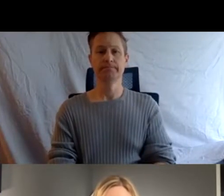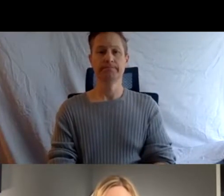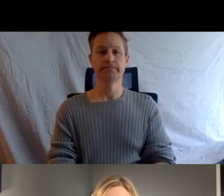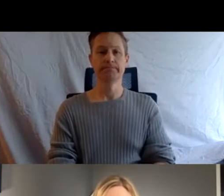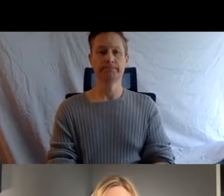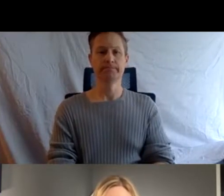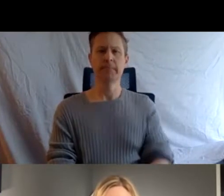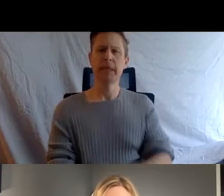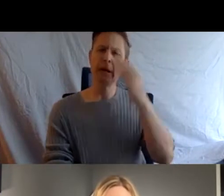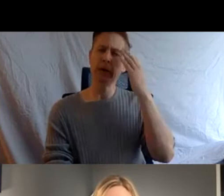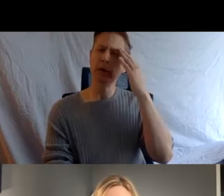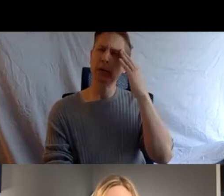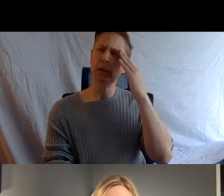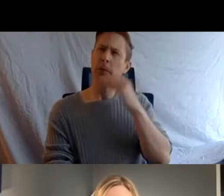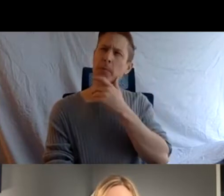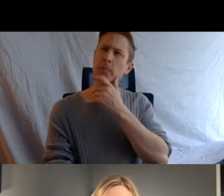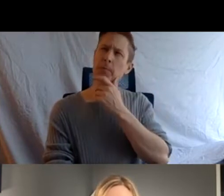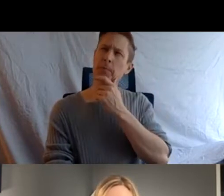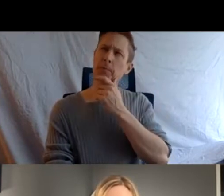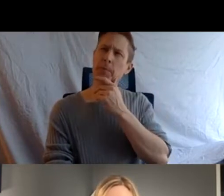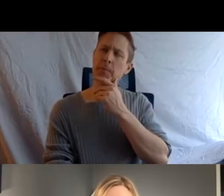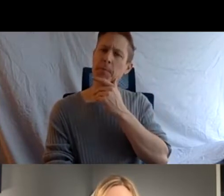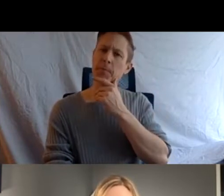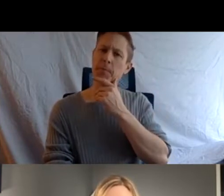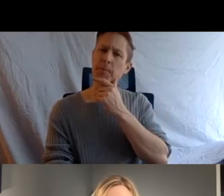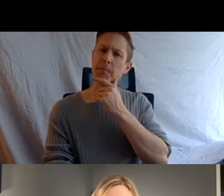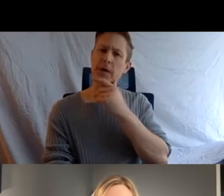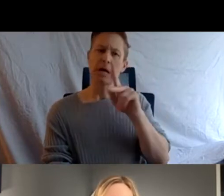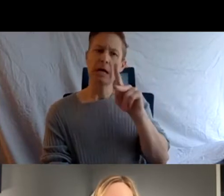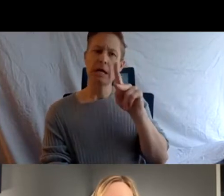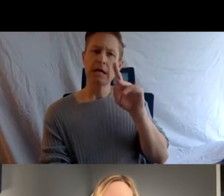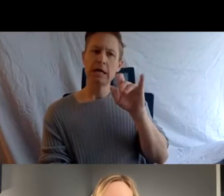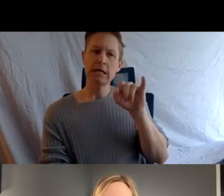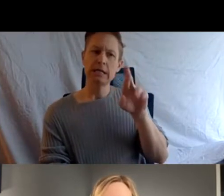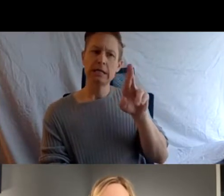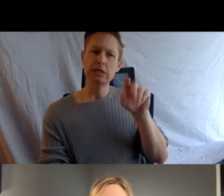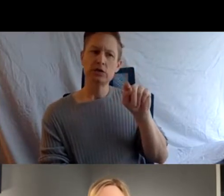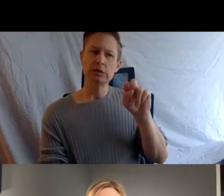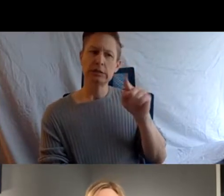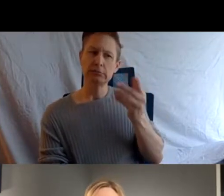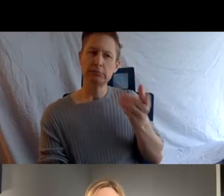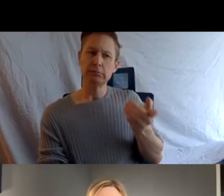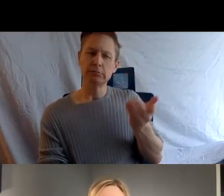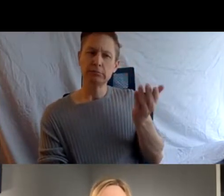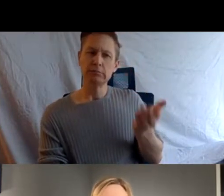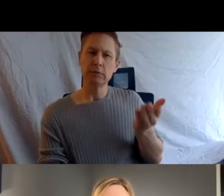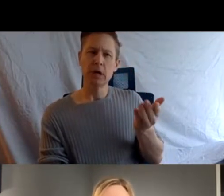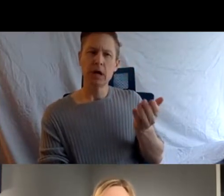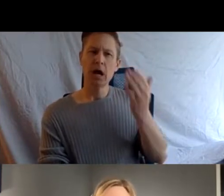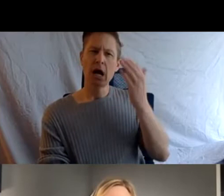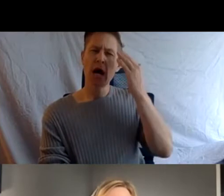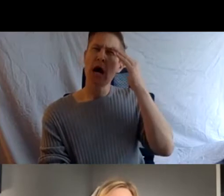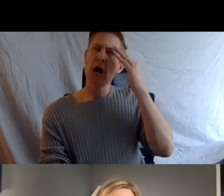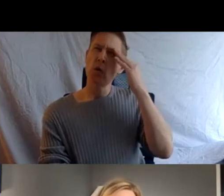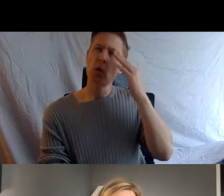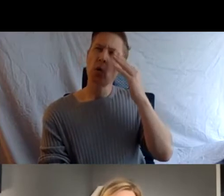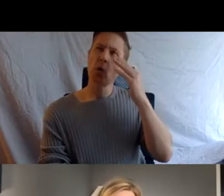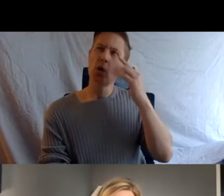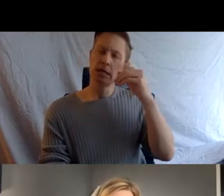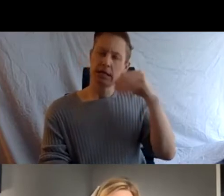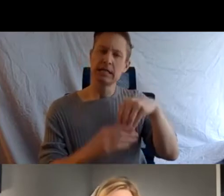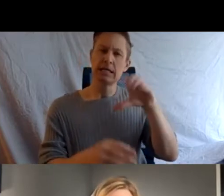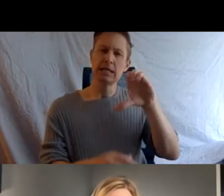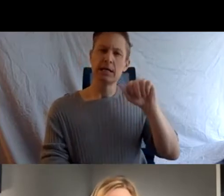I don't know, Kirsten, was there? Oh, yeah, that sounds like a Kirsten. Yeah, I don't know if there, I know in